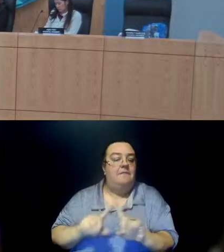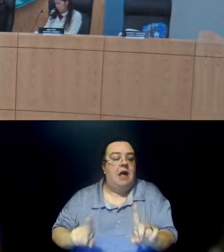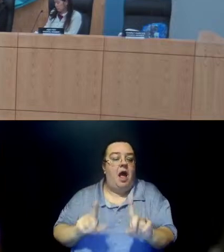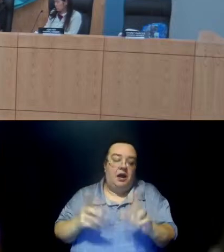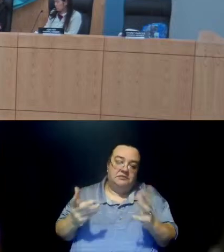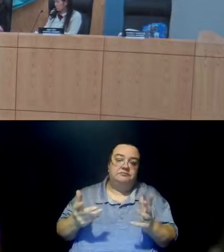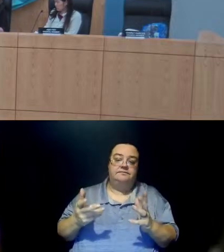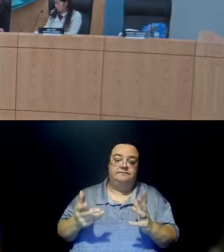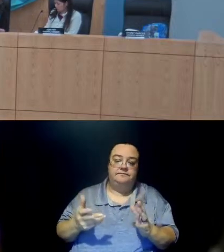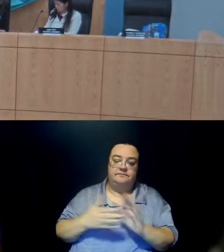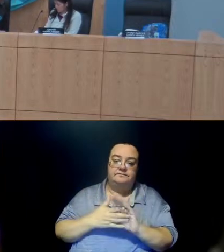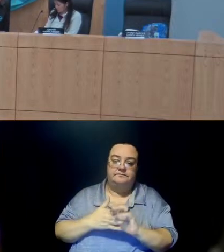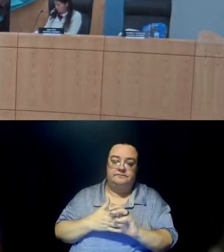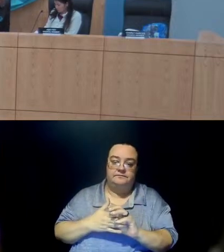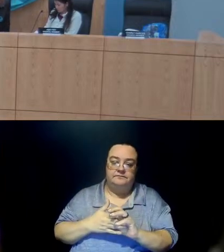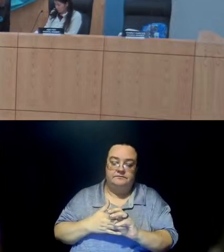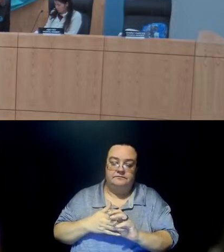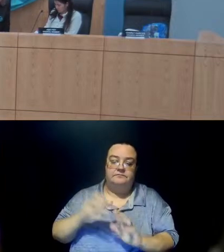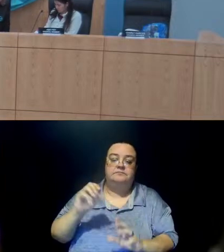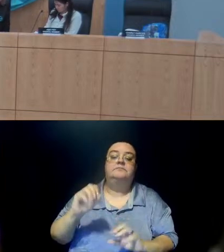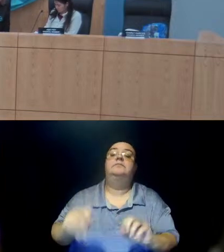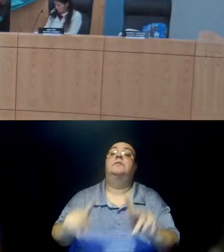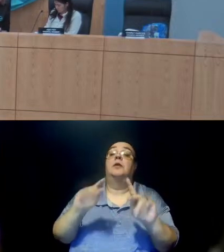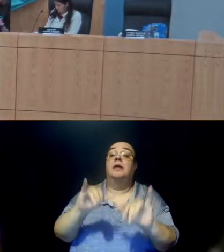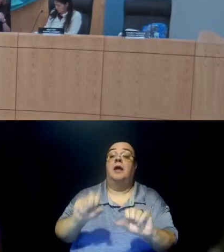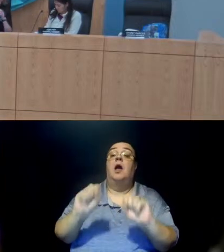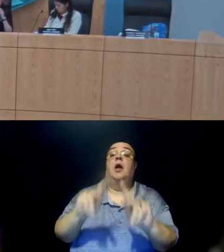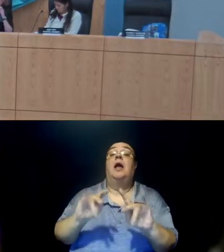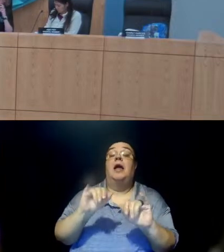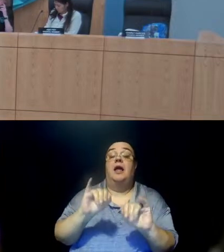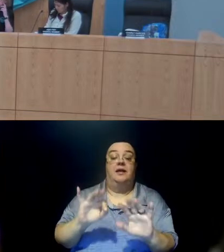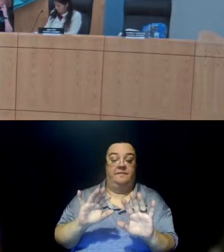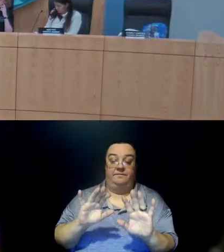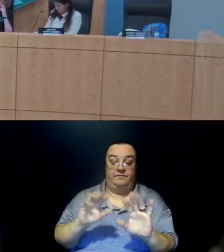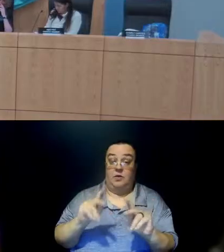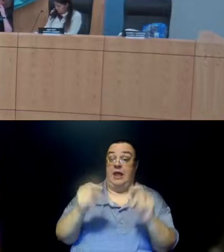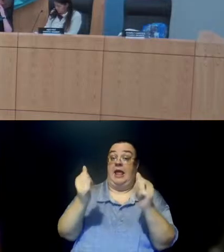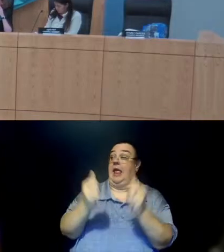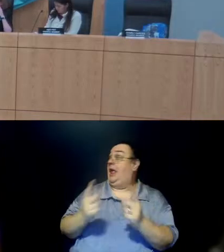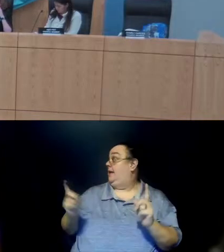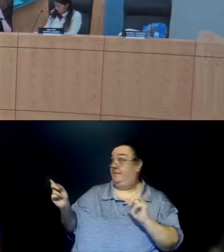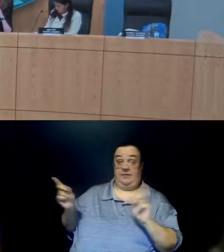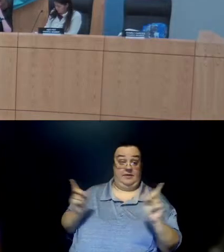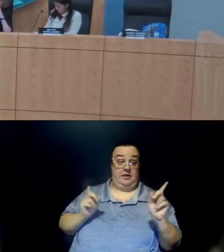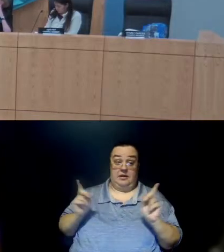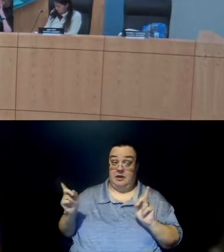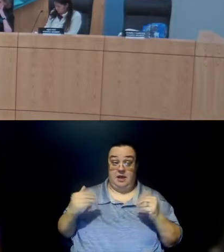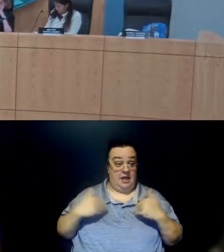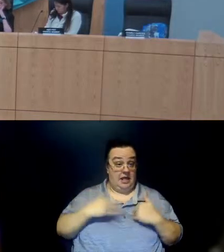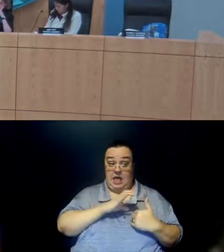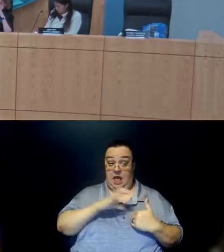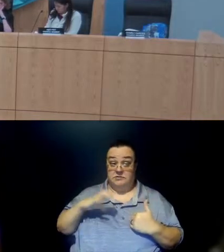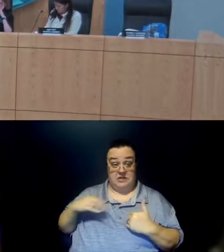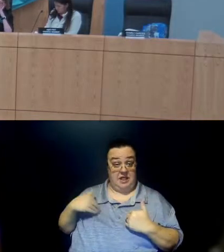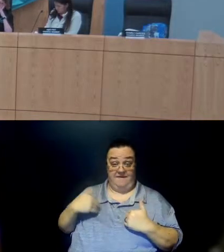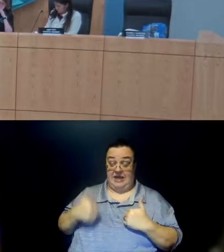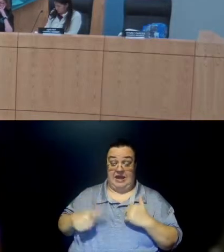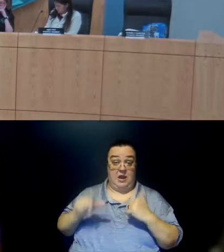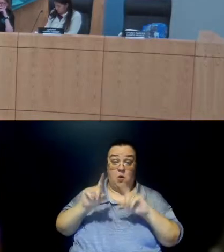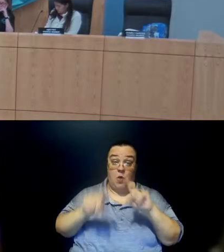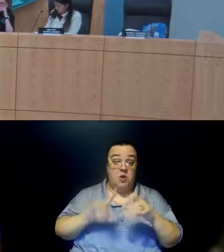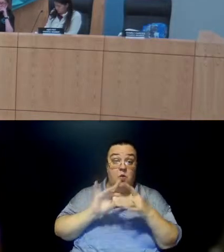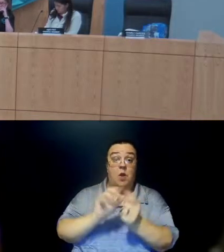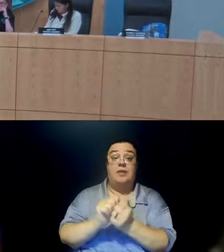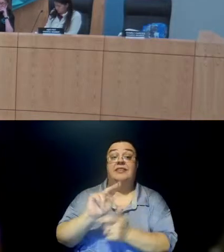oh, yes. All right, if there's no, okay, anyone have any, council, any questions about the